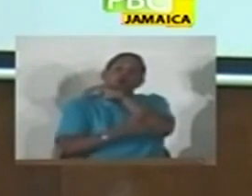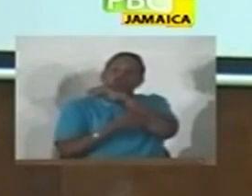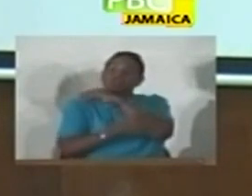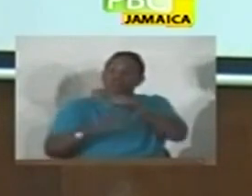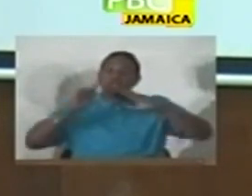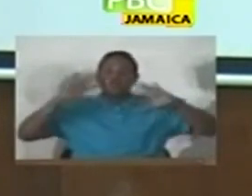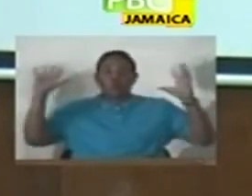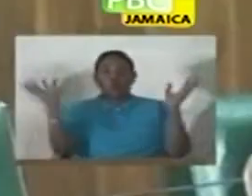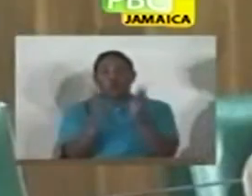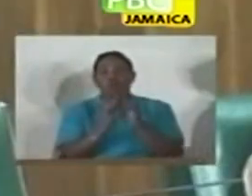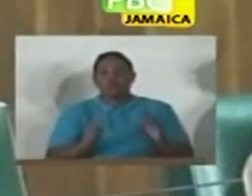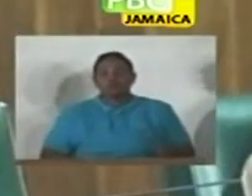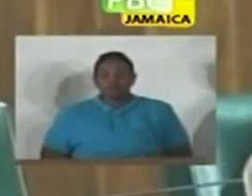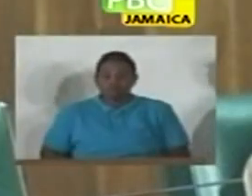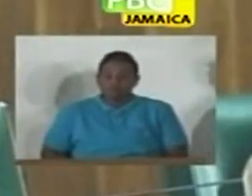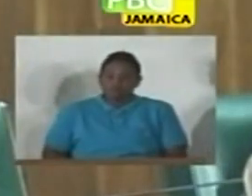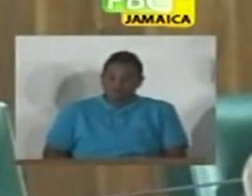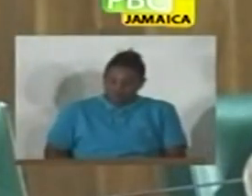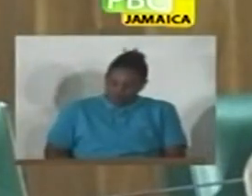whole.